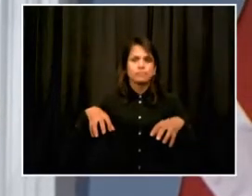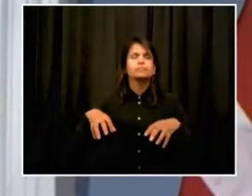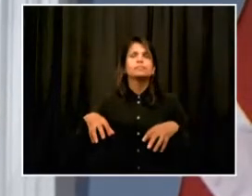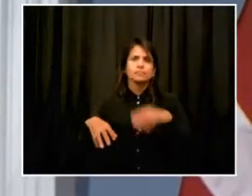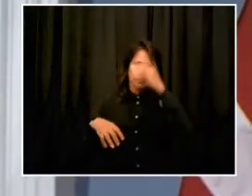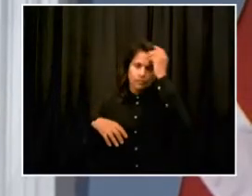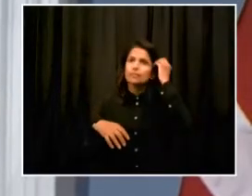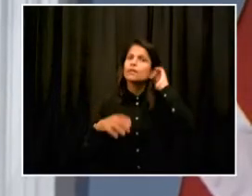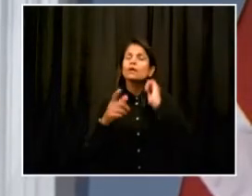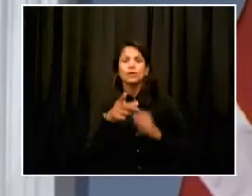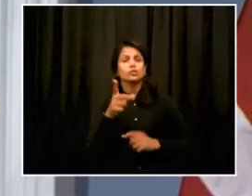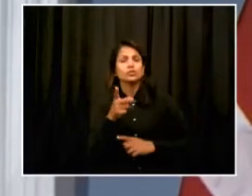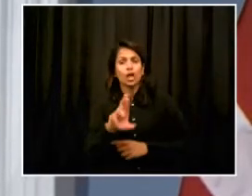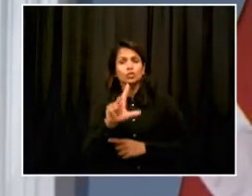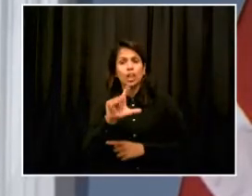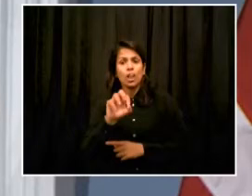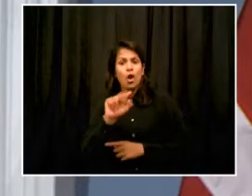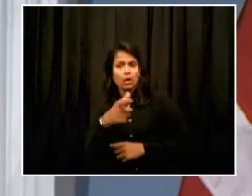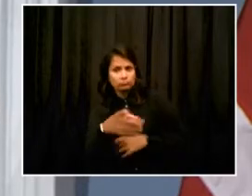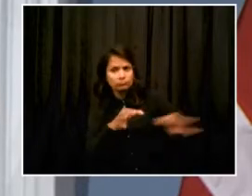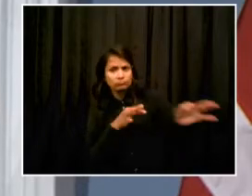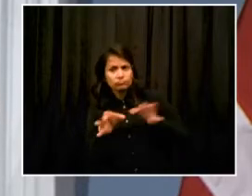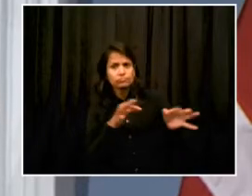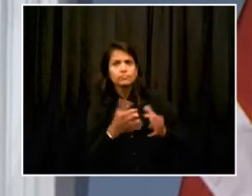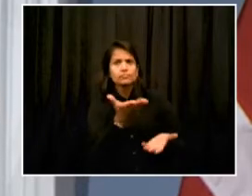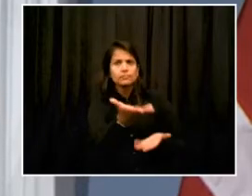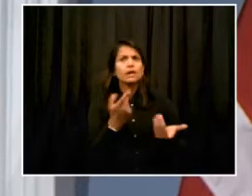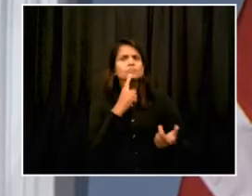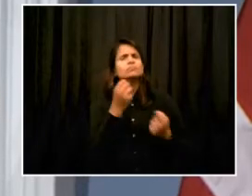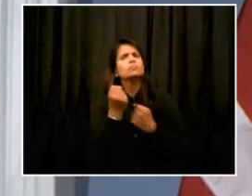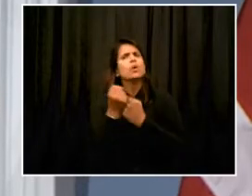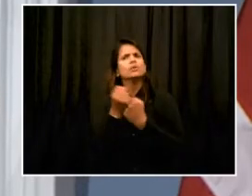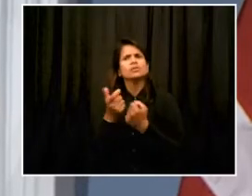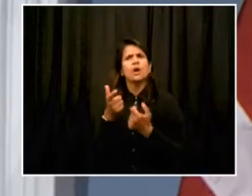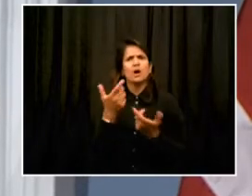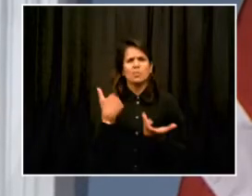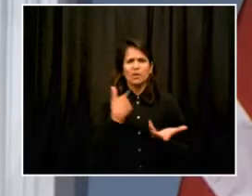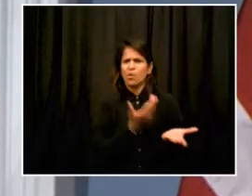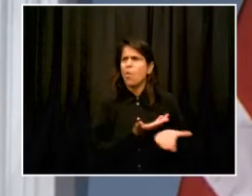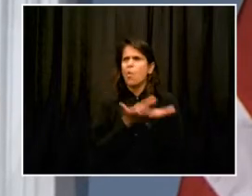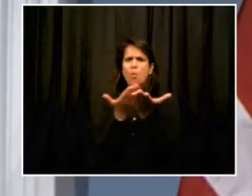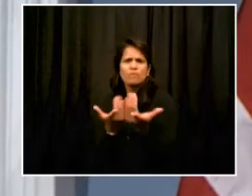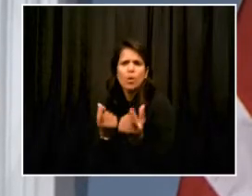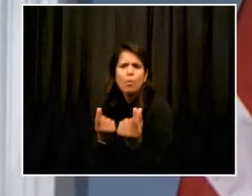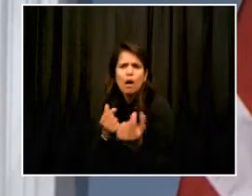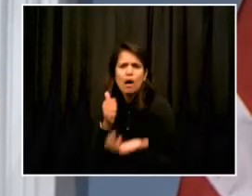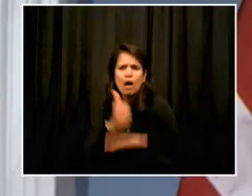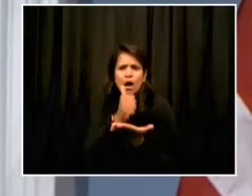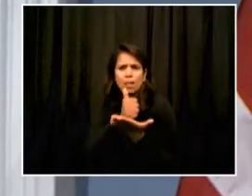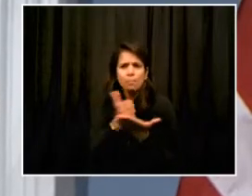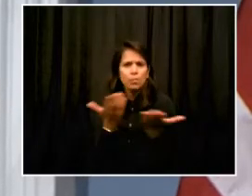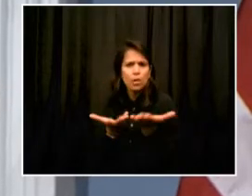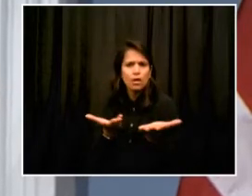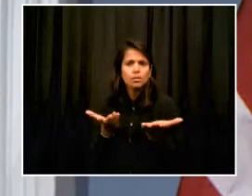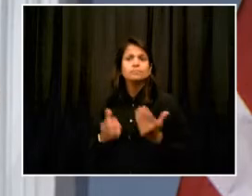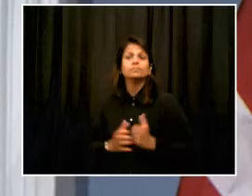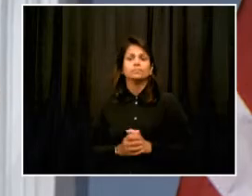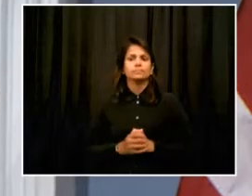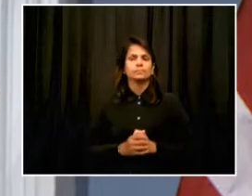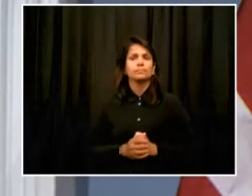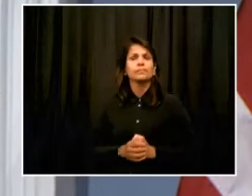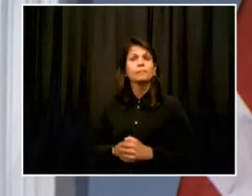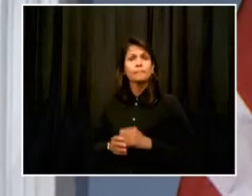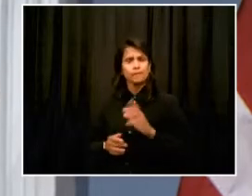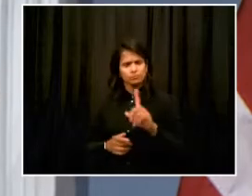you need to get through this 2-week of mandatory quarantine period as easily as possible. That includes things like food delivery, help